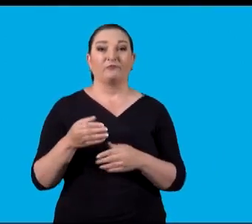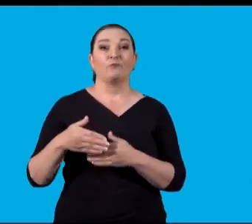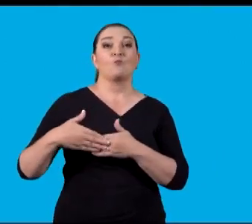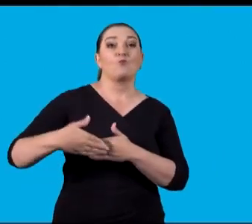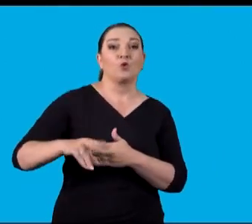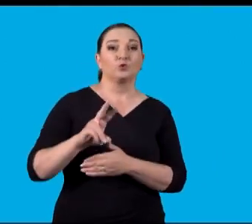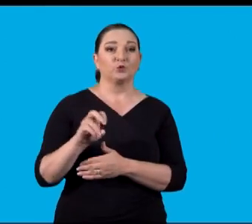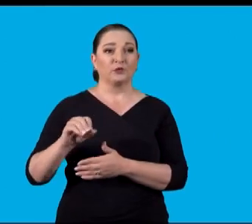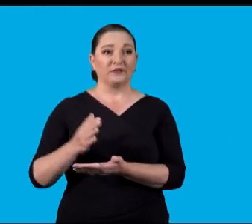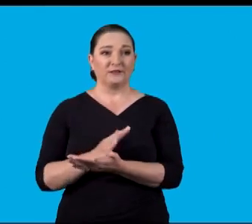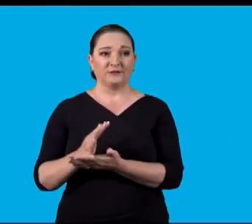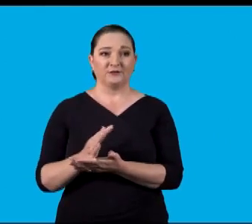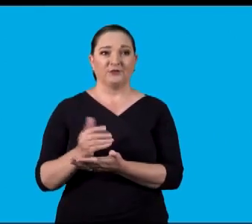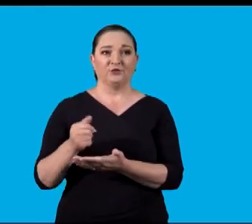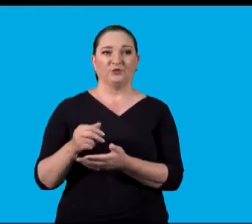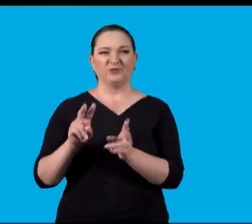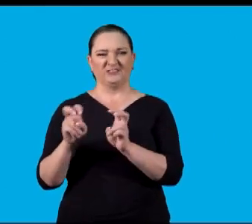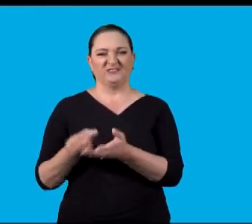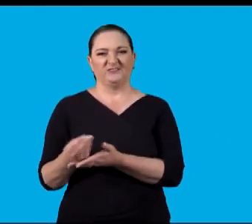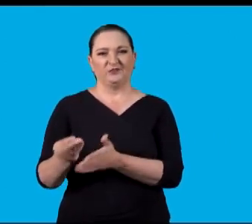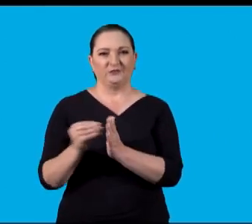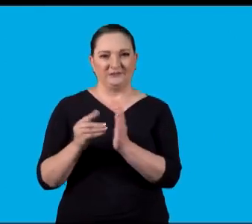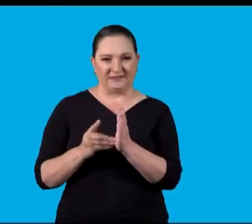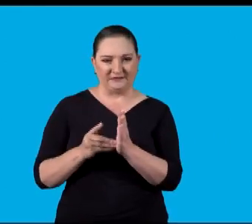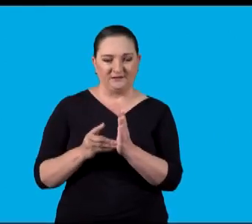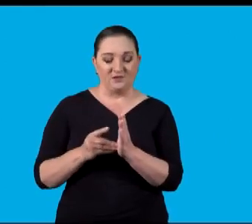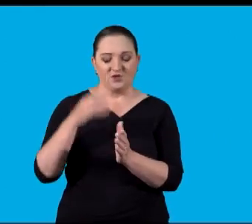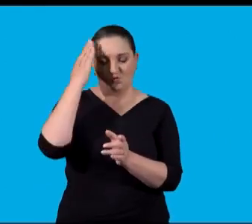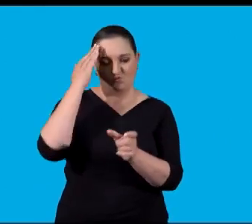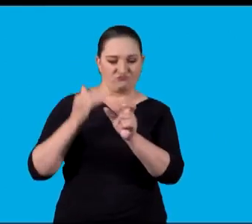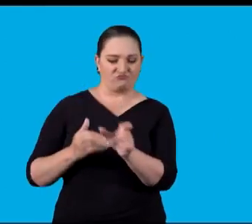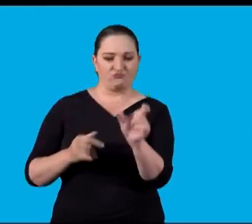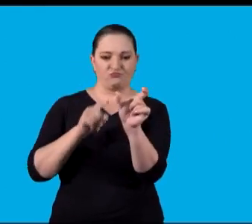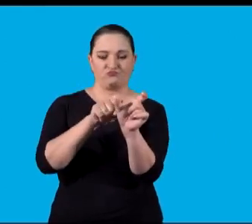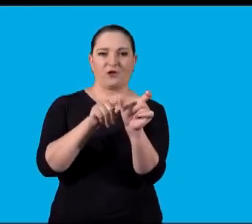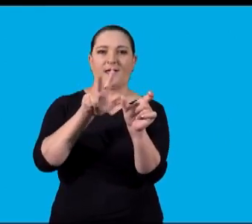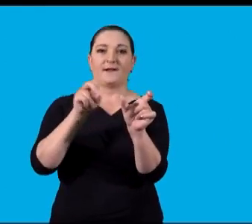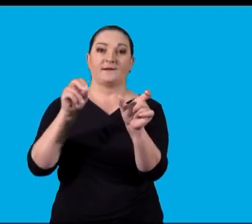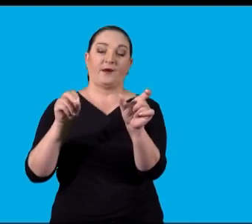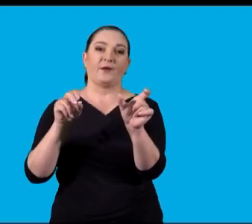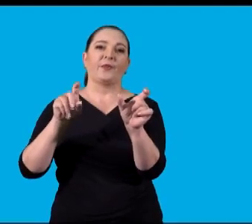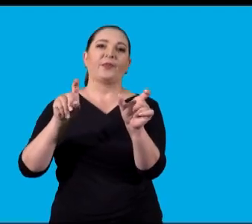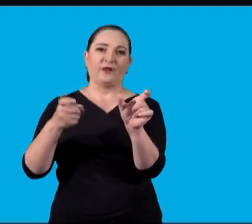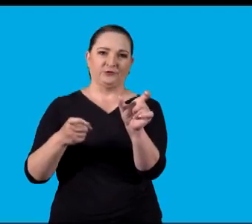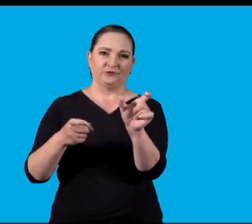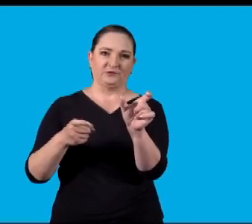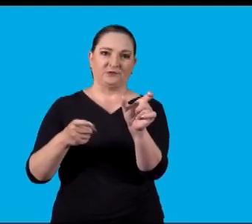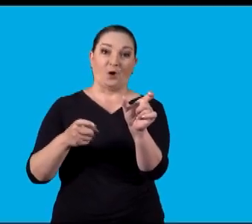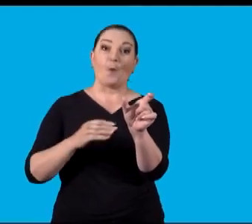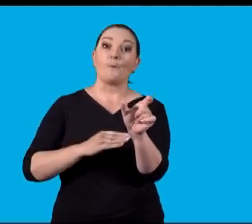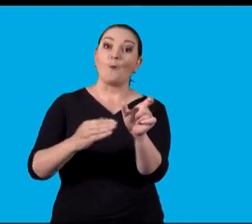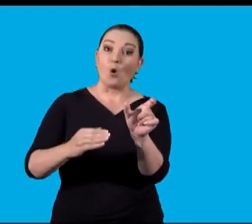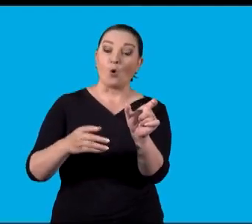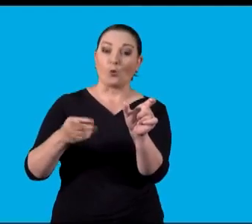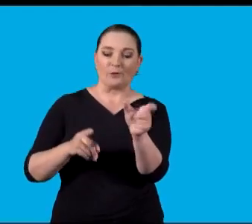So we know that at the beginning, we had 800,000, okay? Then we issued a